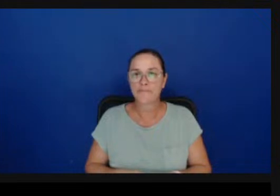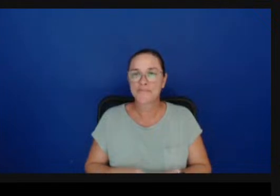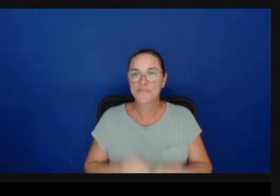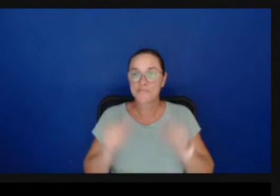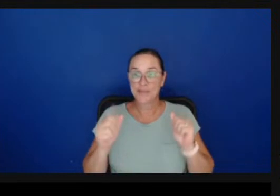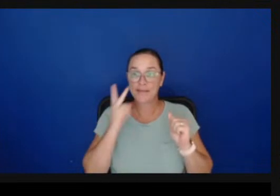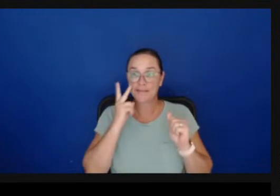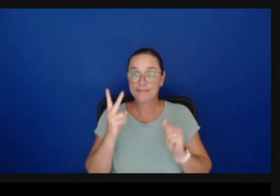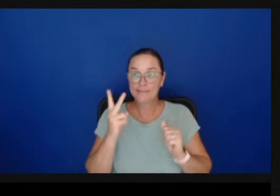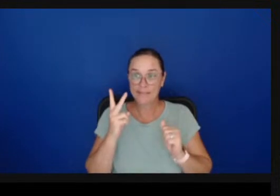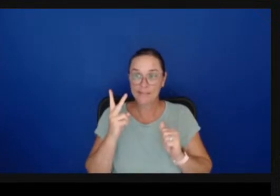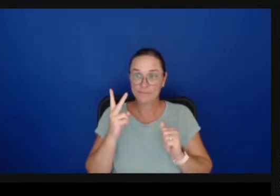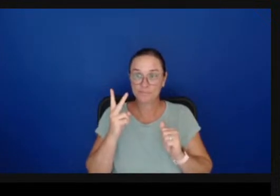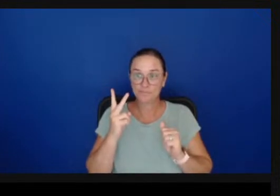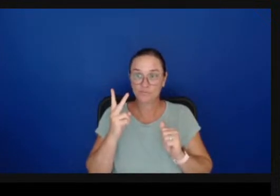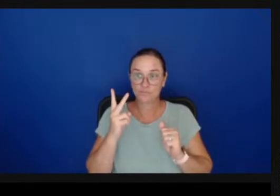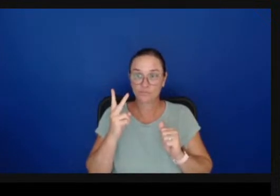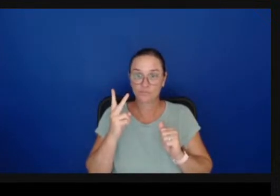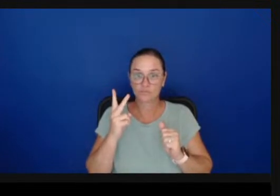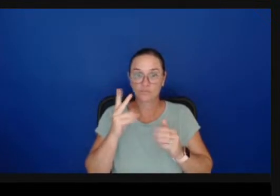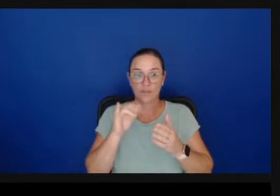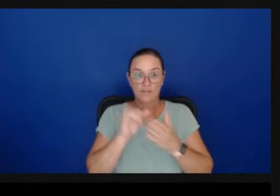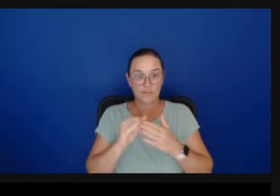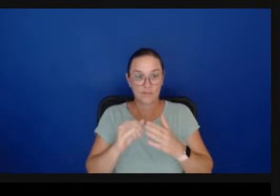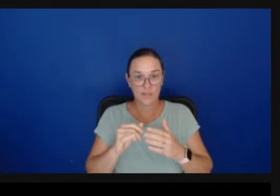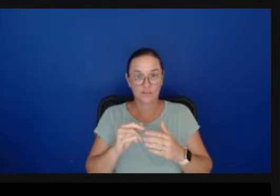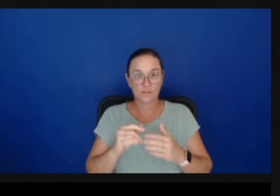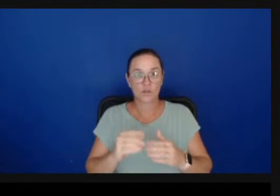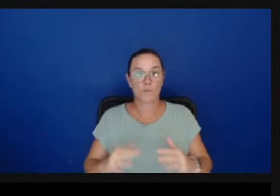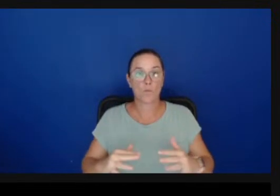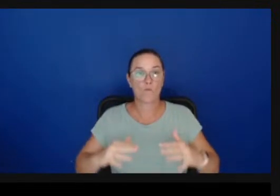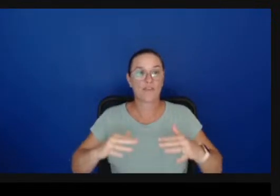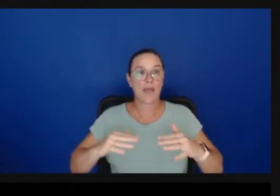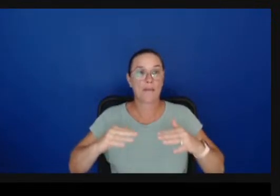see, this is the up component here.